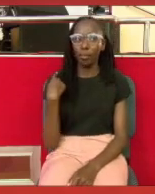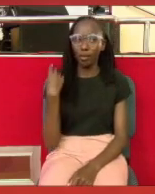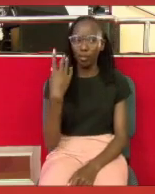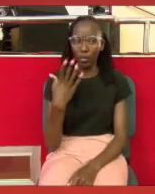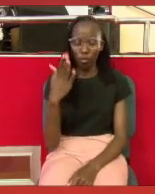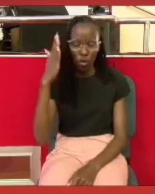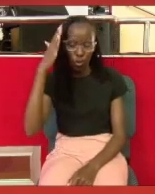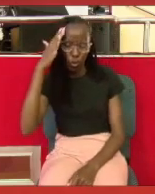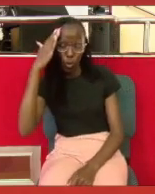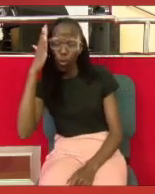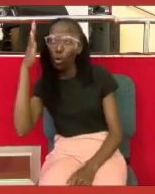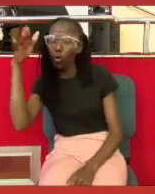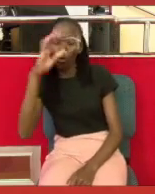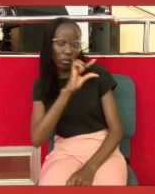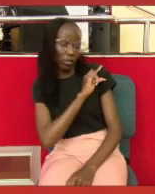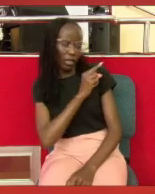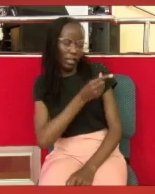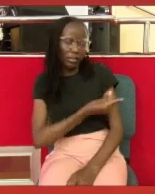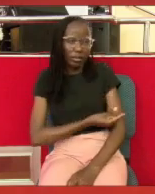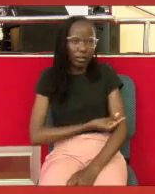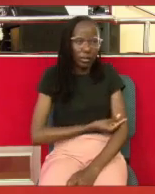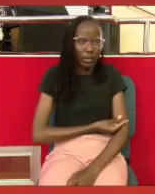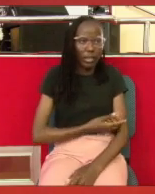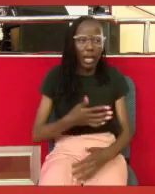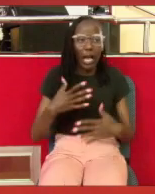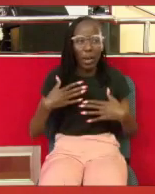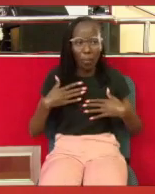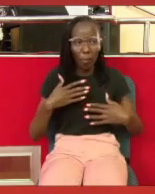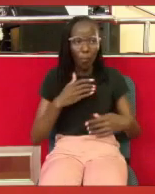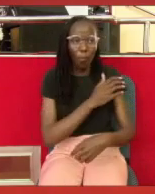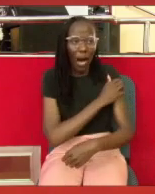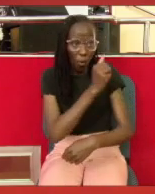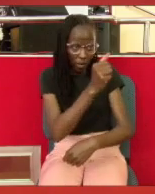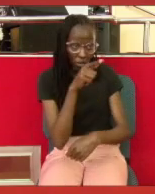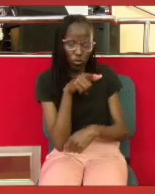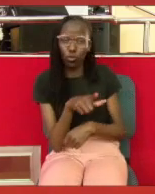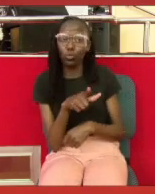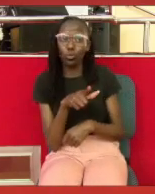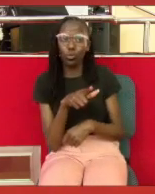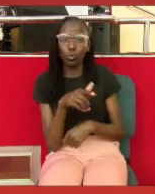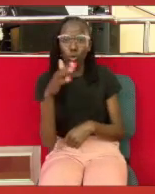is, it empowers you to trust God for the next